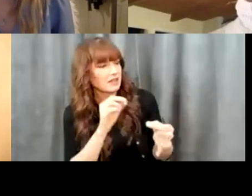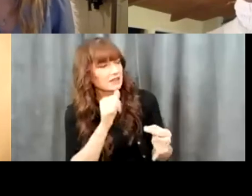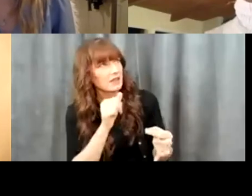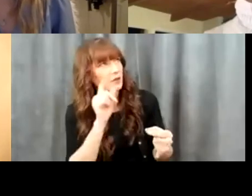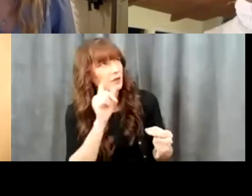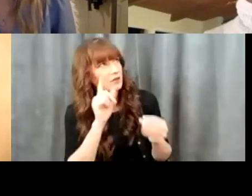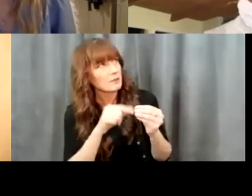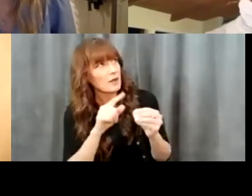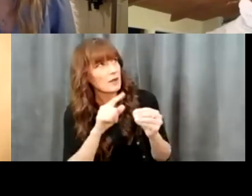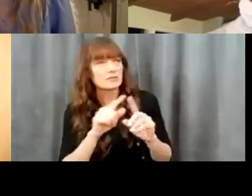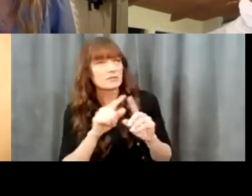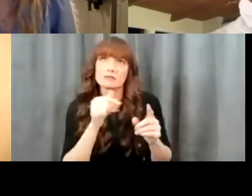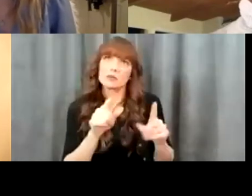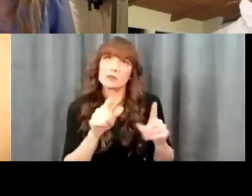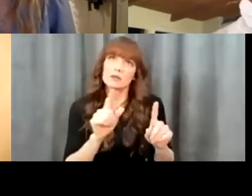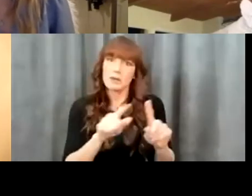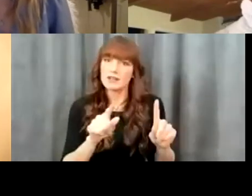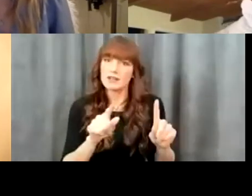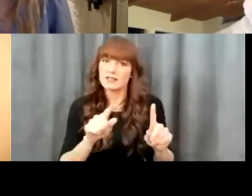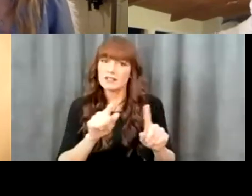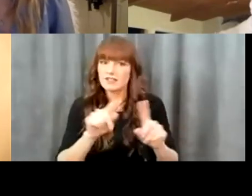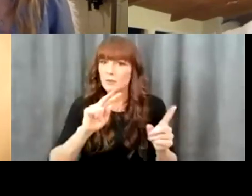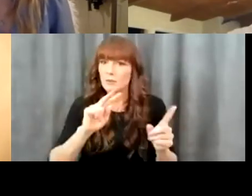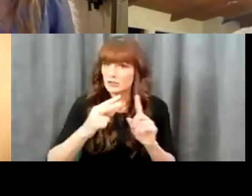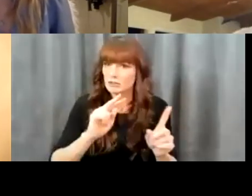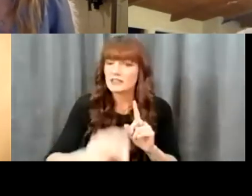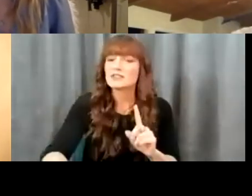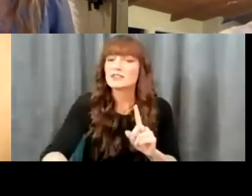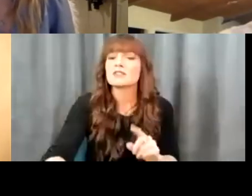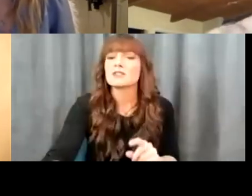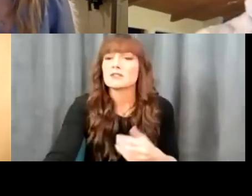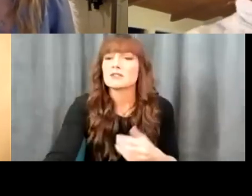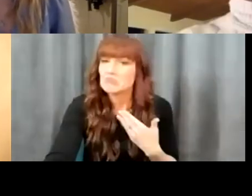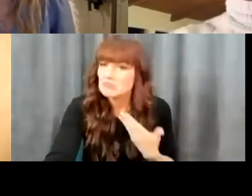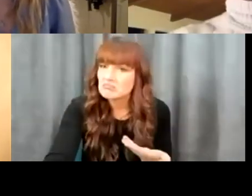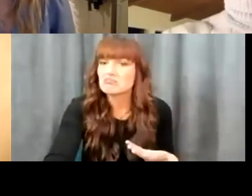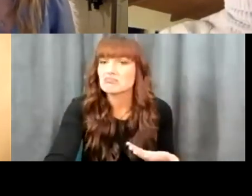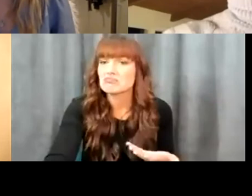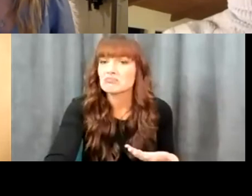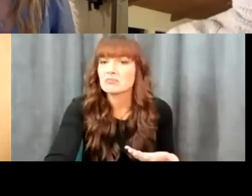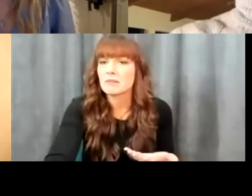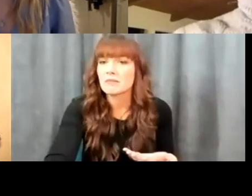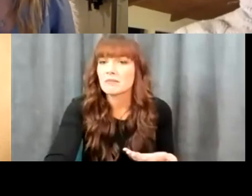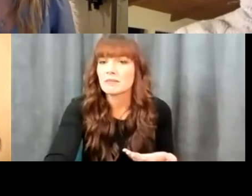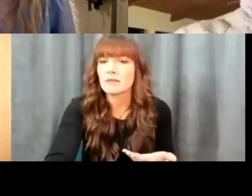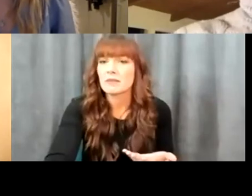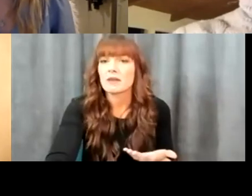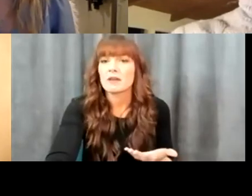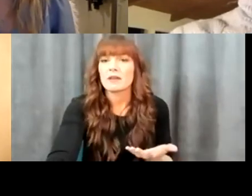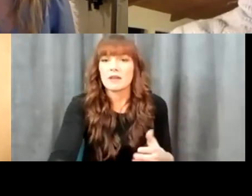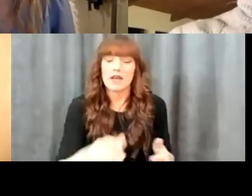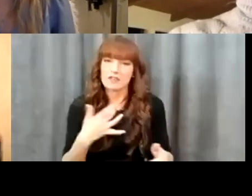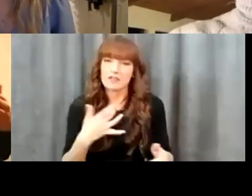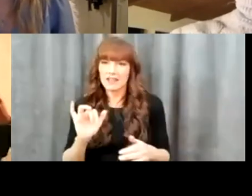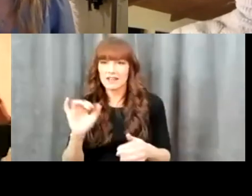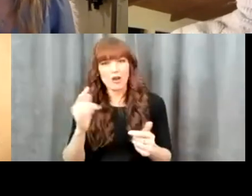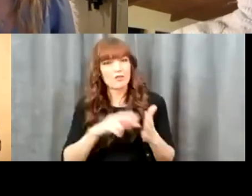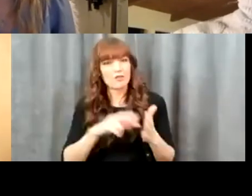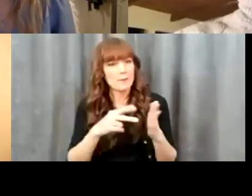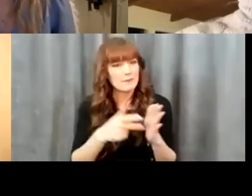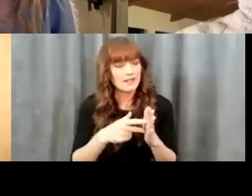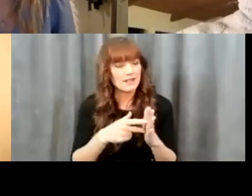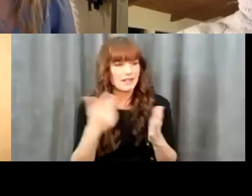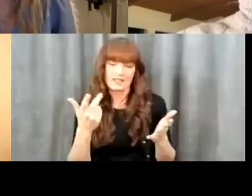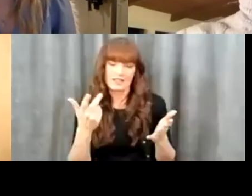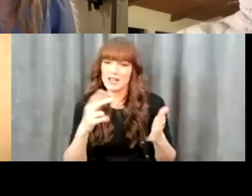not work, but it's just a different perspective on it. And that to me is where all the meaning comes from, you know, like meaning making